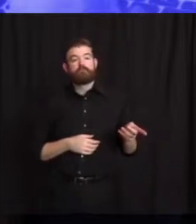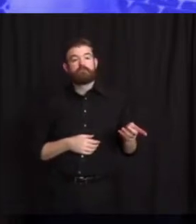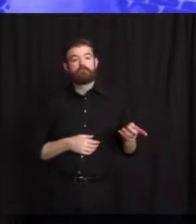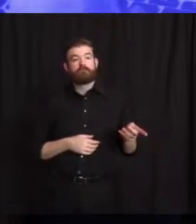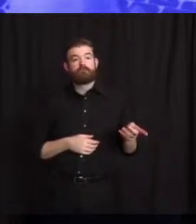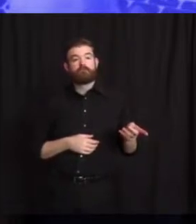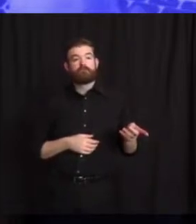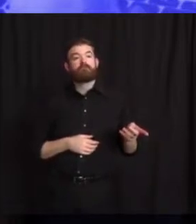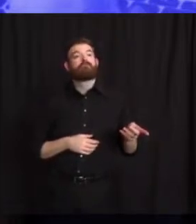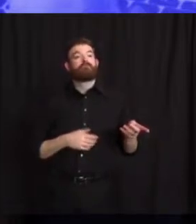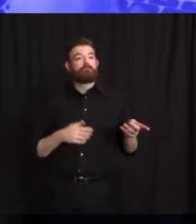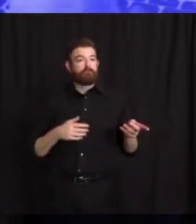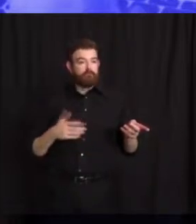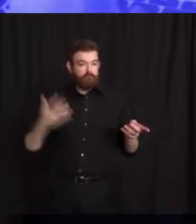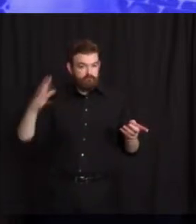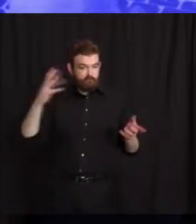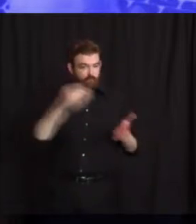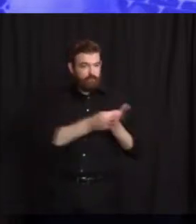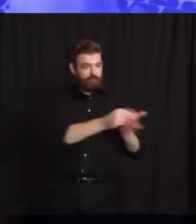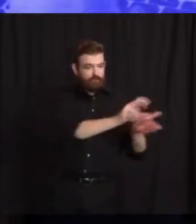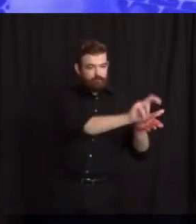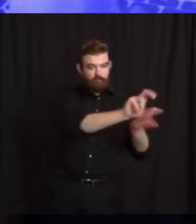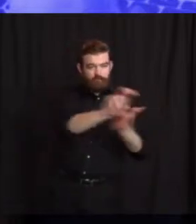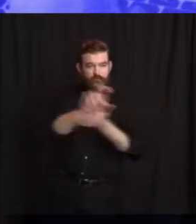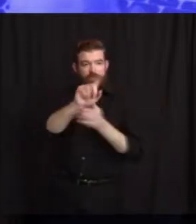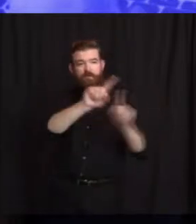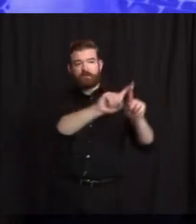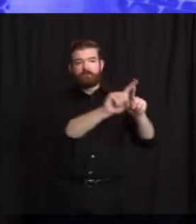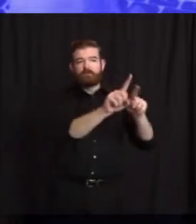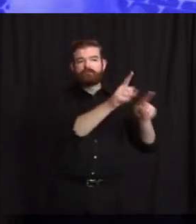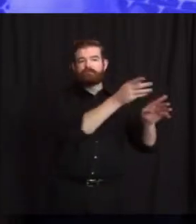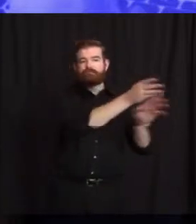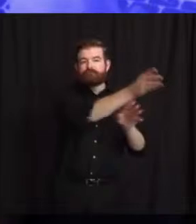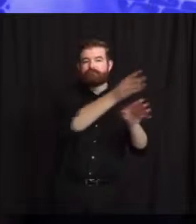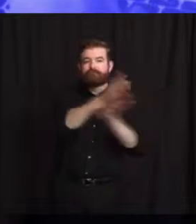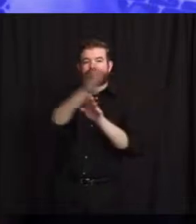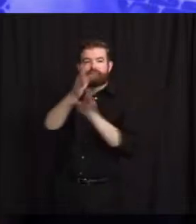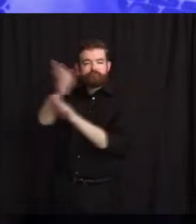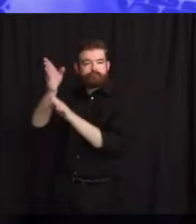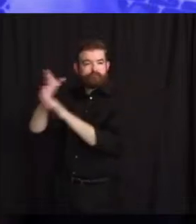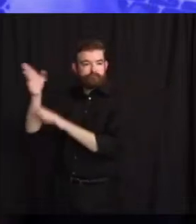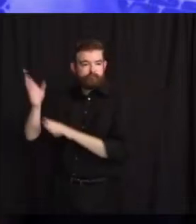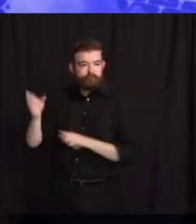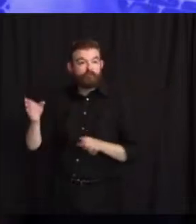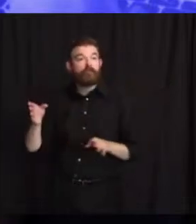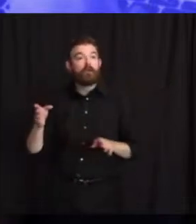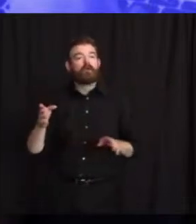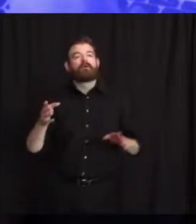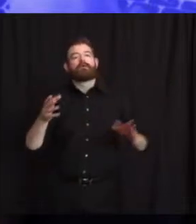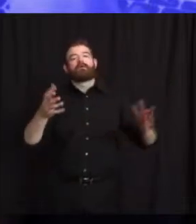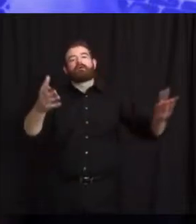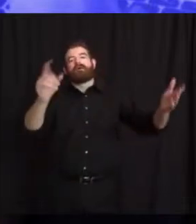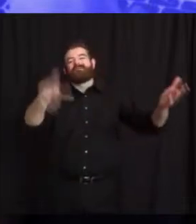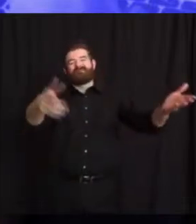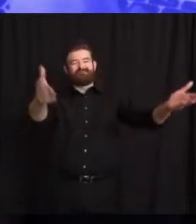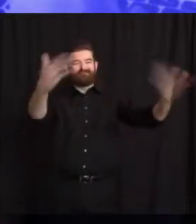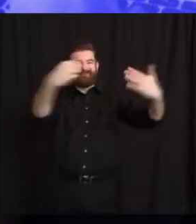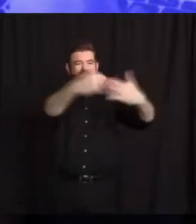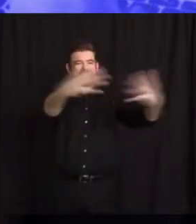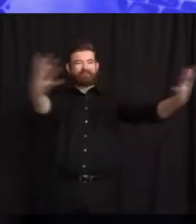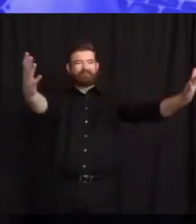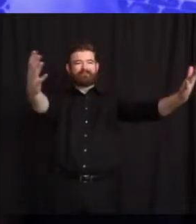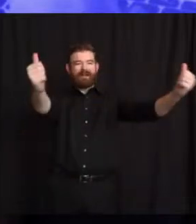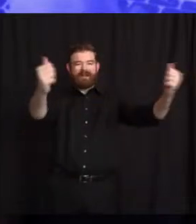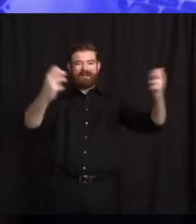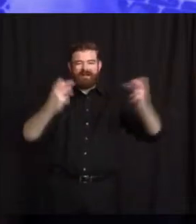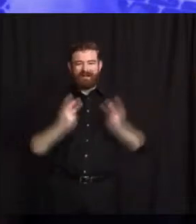billion, which was not an easy choice because it included many priorities shared by everyone. And additional balances will